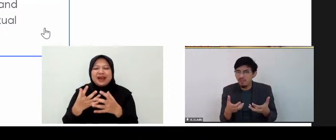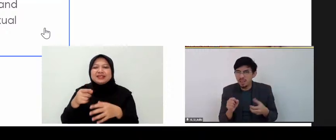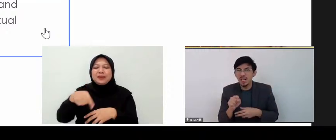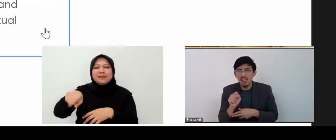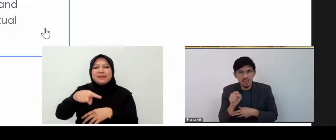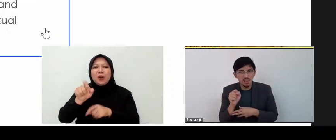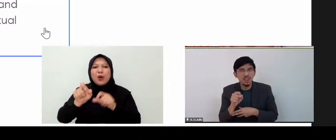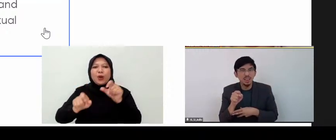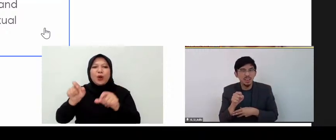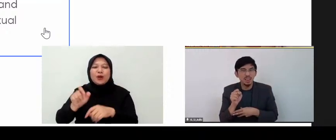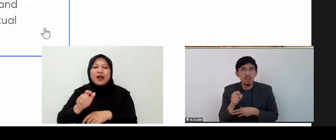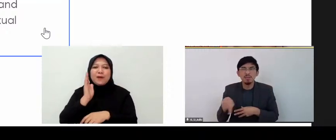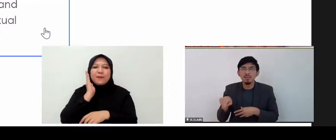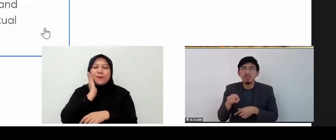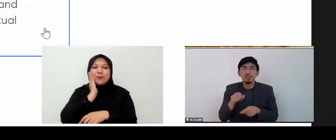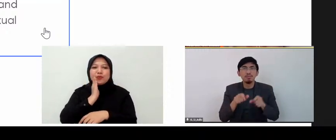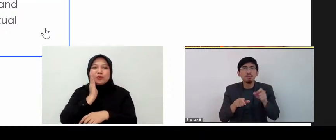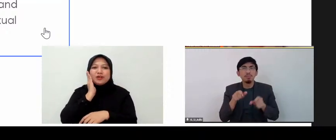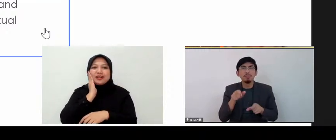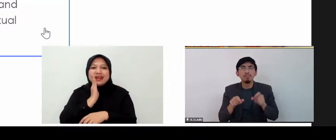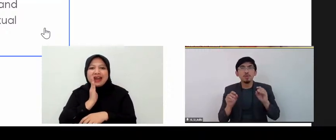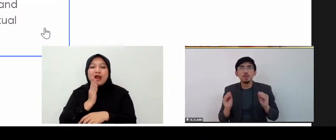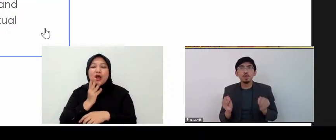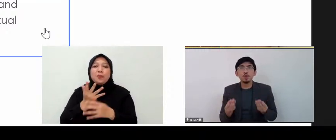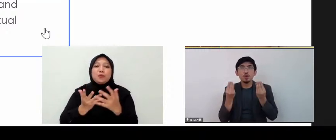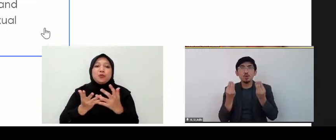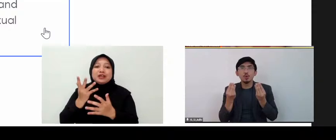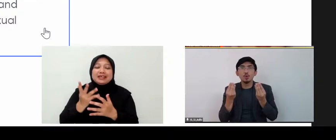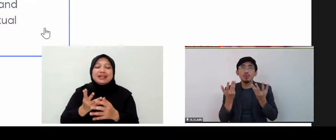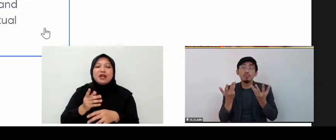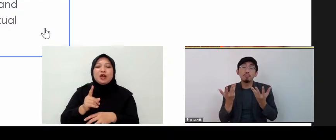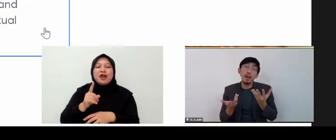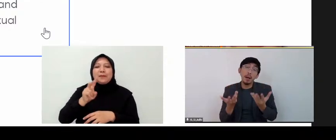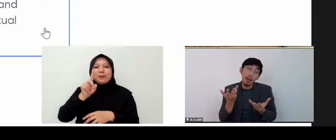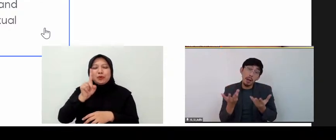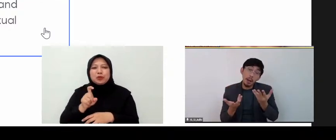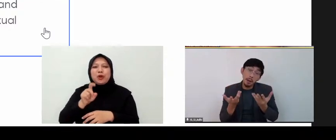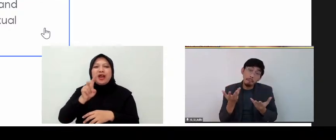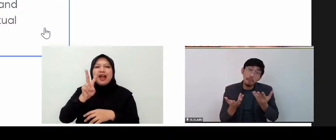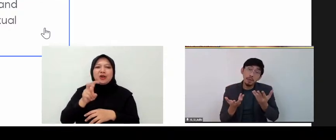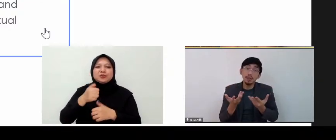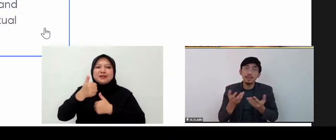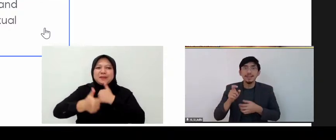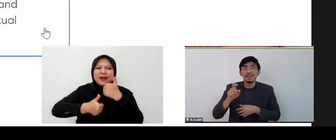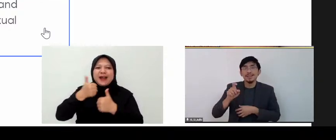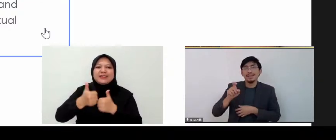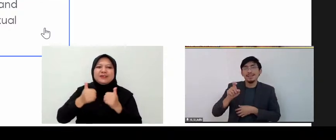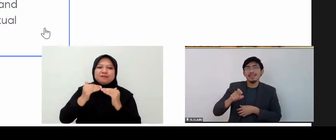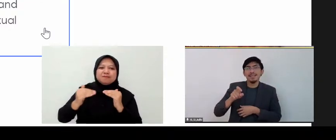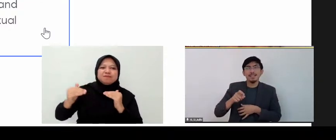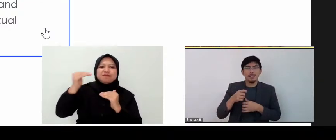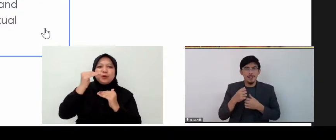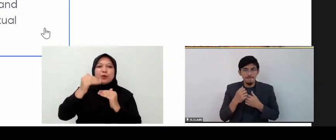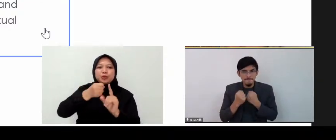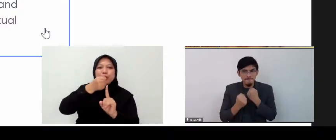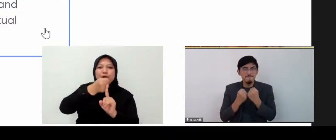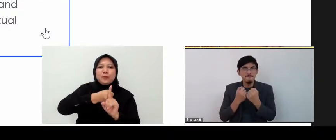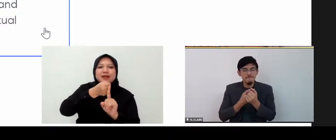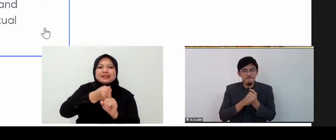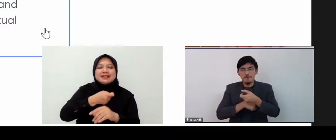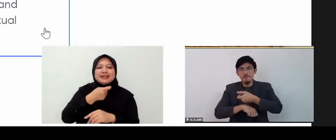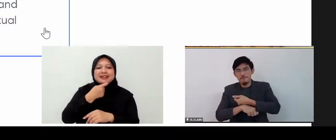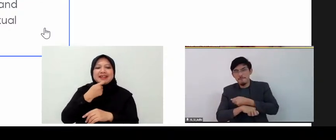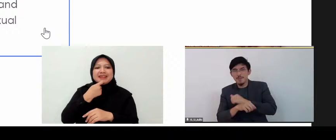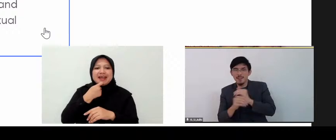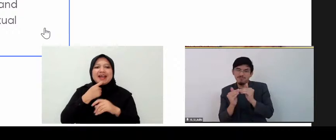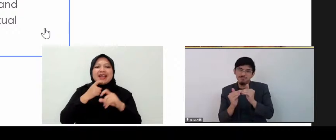in another level advocacy, more active and volunteering and campaign about stop sexual harassment. Okay,